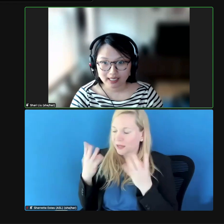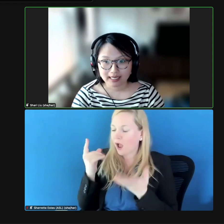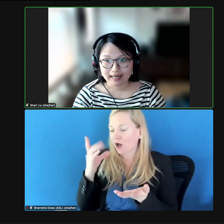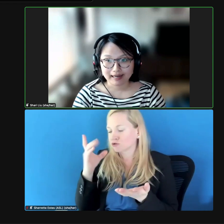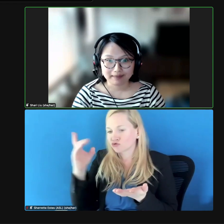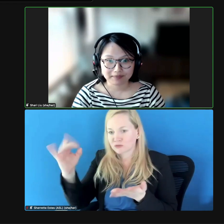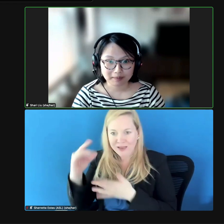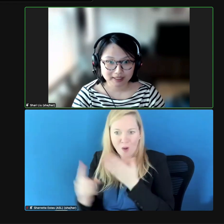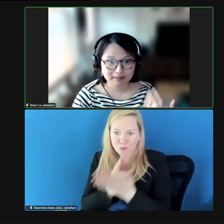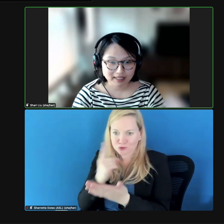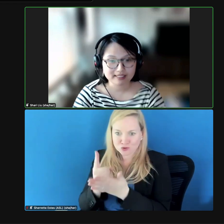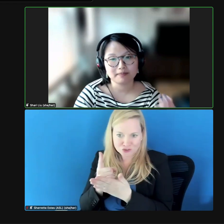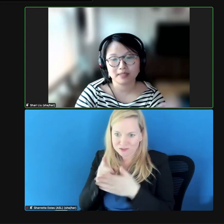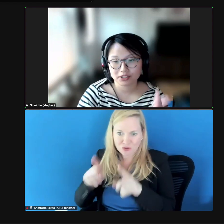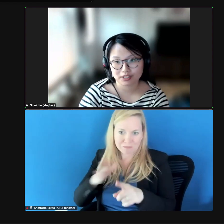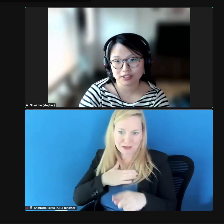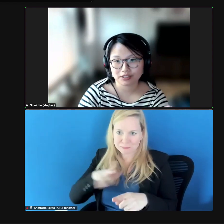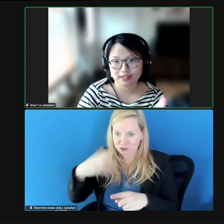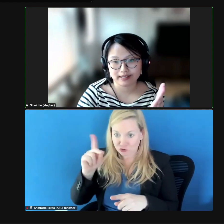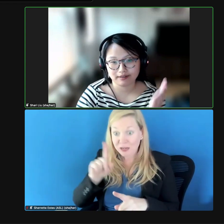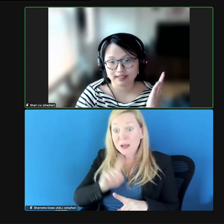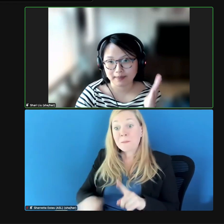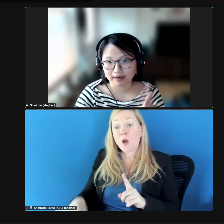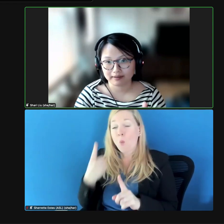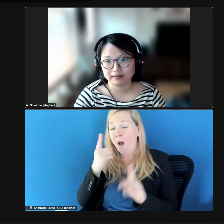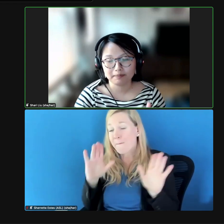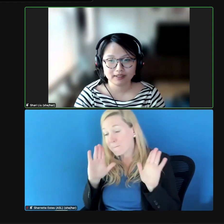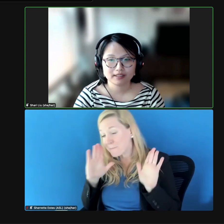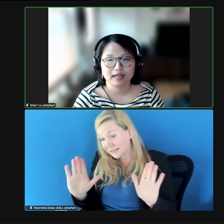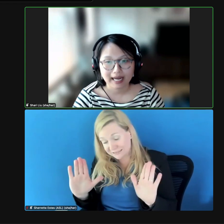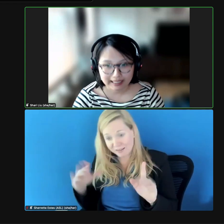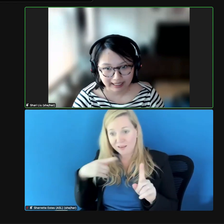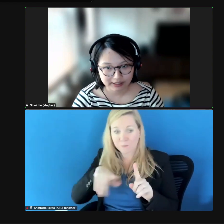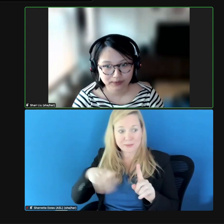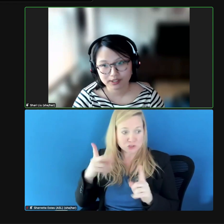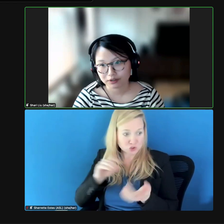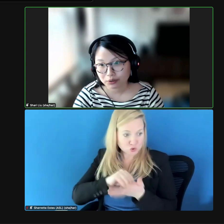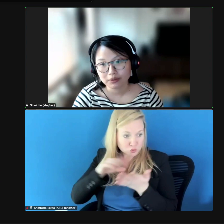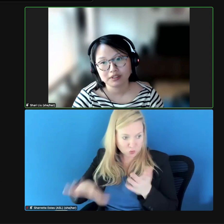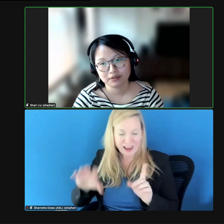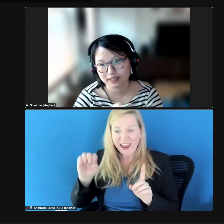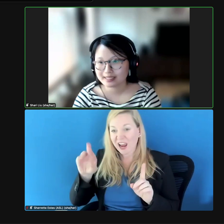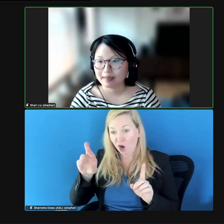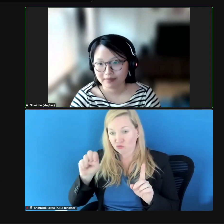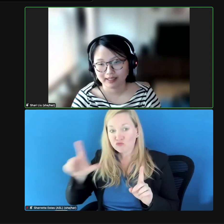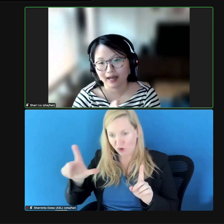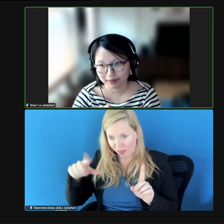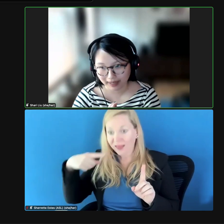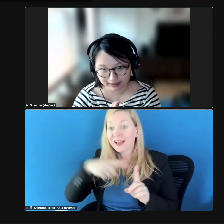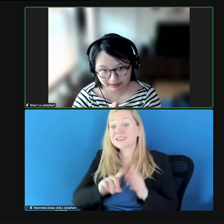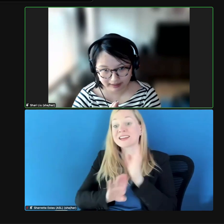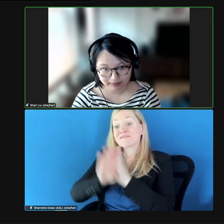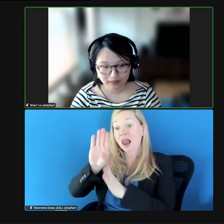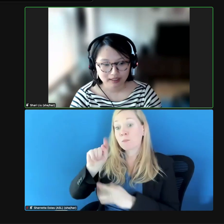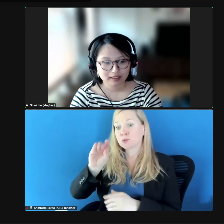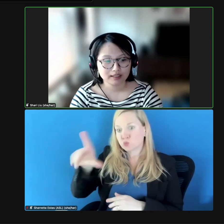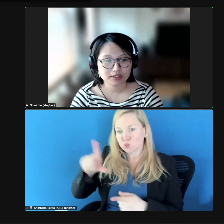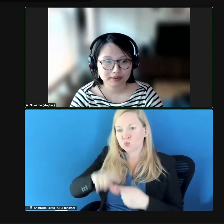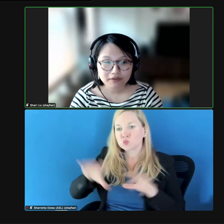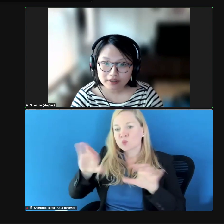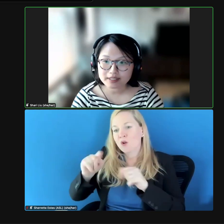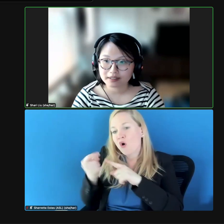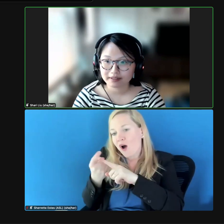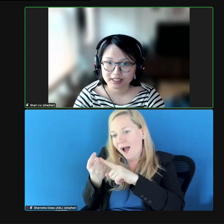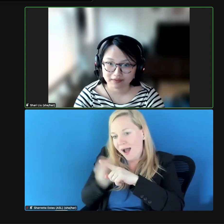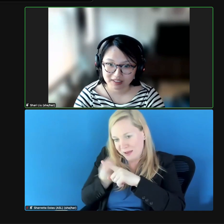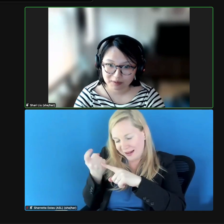PhD. But this amazing PhD student, Yotam Errol, built iCatcher, which is a tool to do the same thing automatically. So